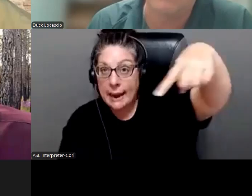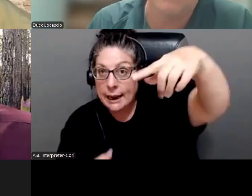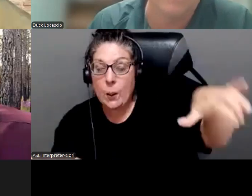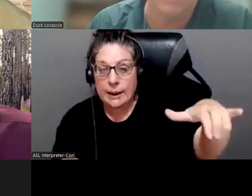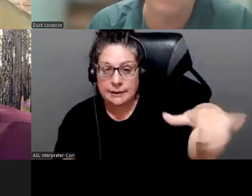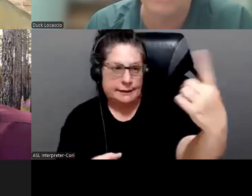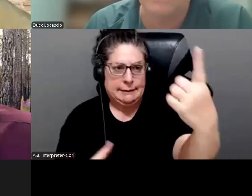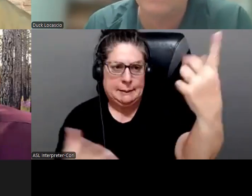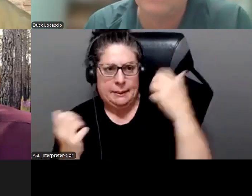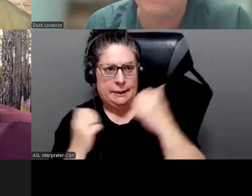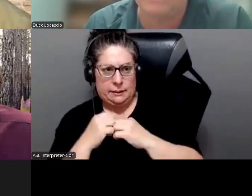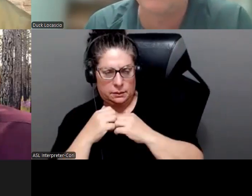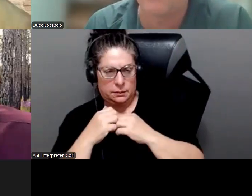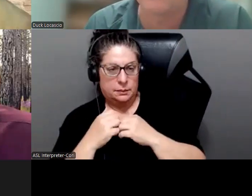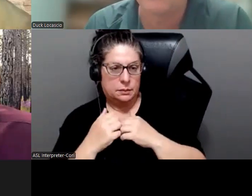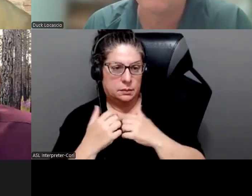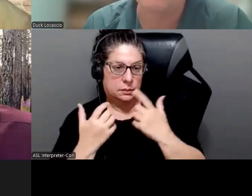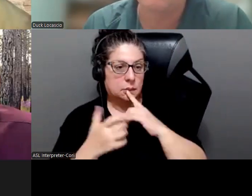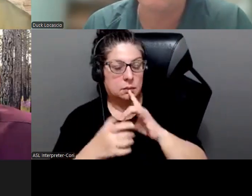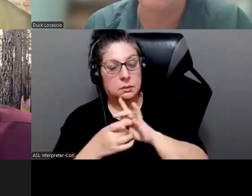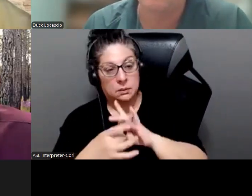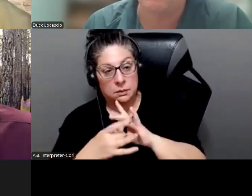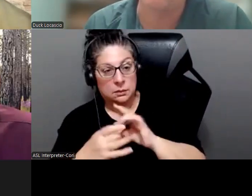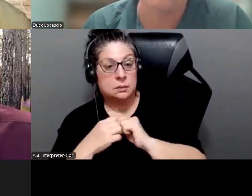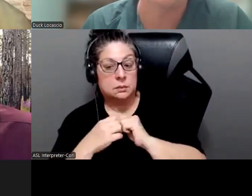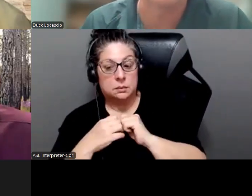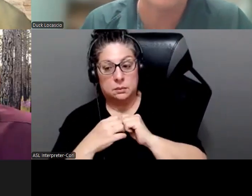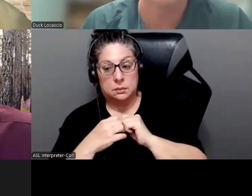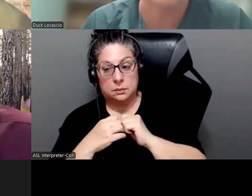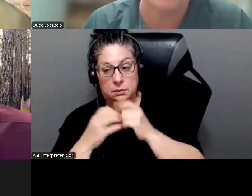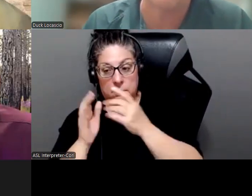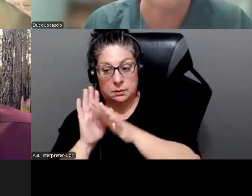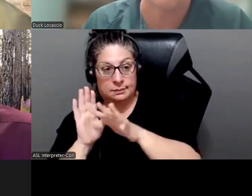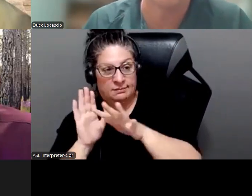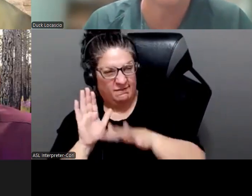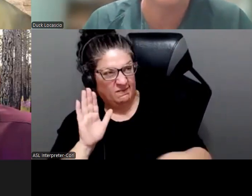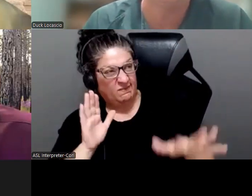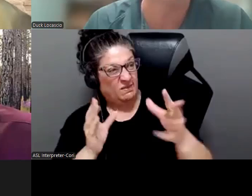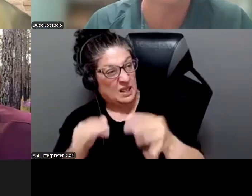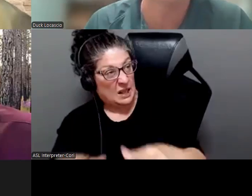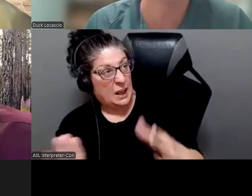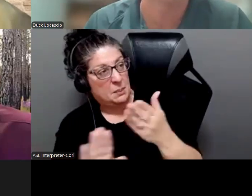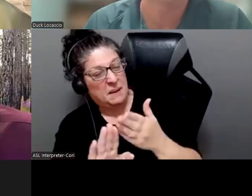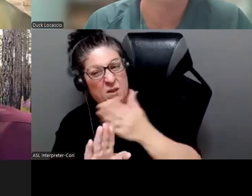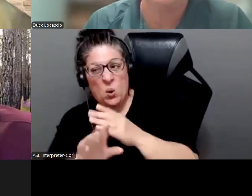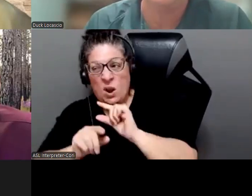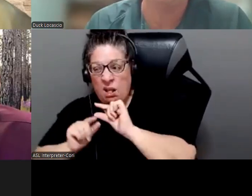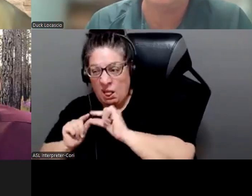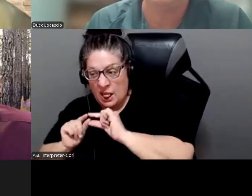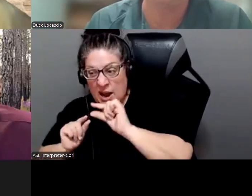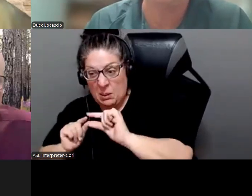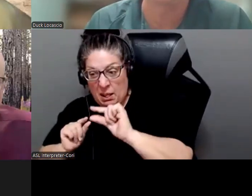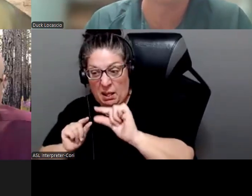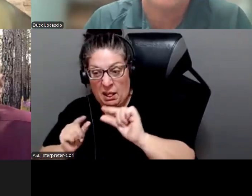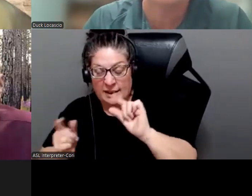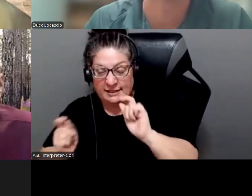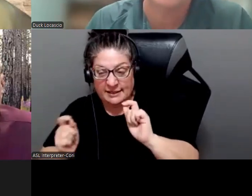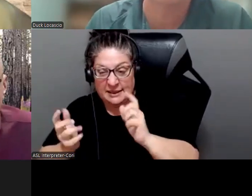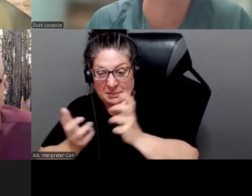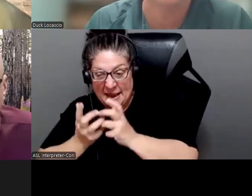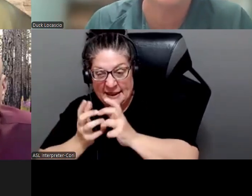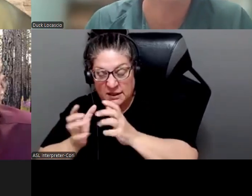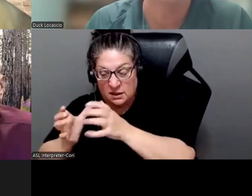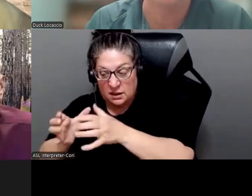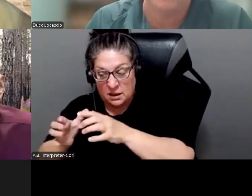So, as far as across a landscape before it was piecemealed and just patches